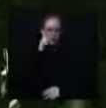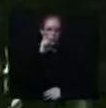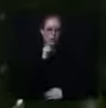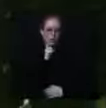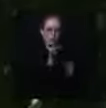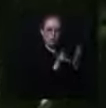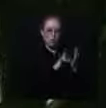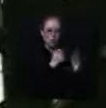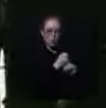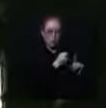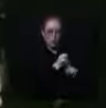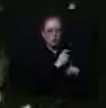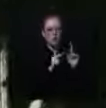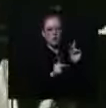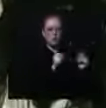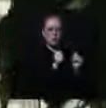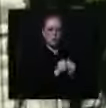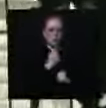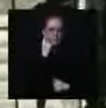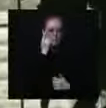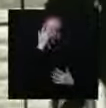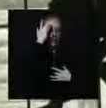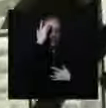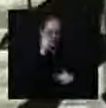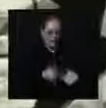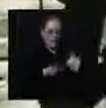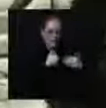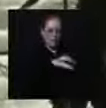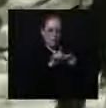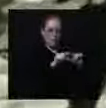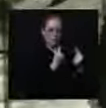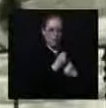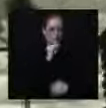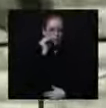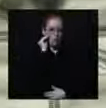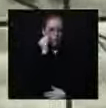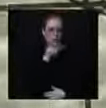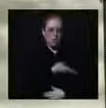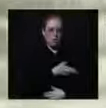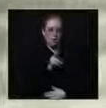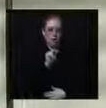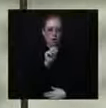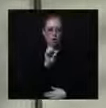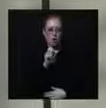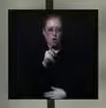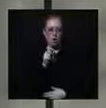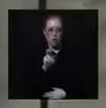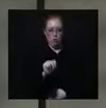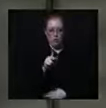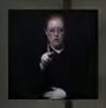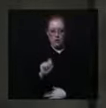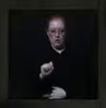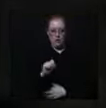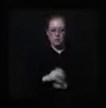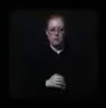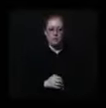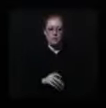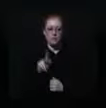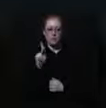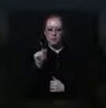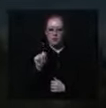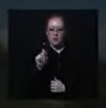of individuals with mental illness who resided in the Kaufmans' group homes in Newton, Kansas. The